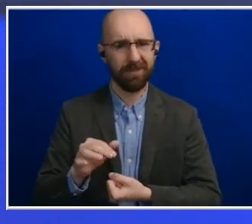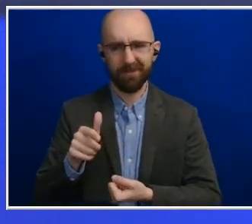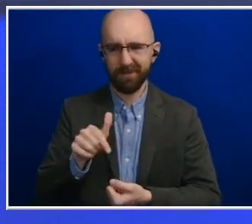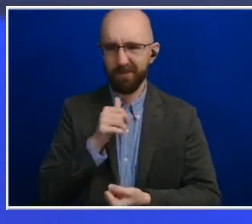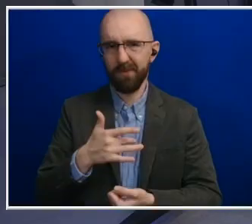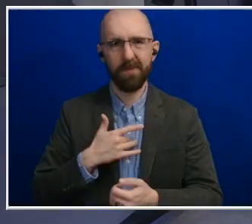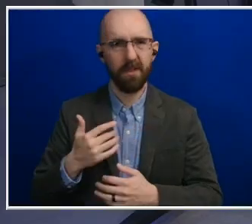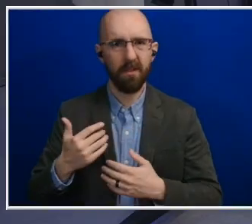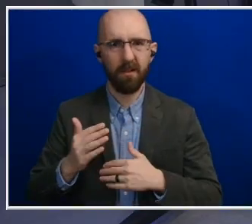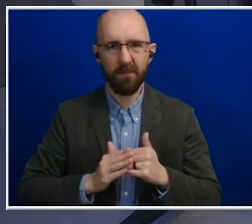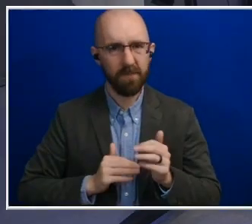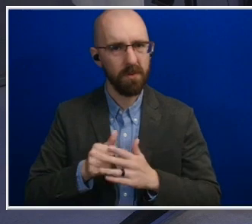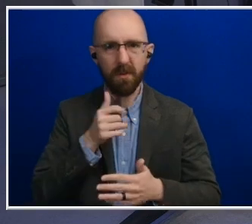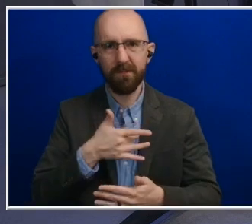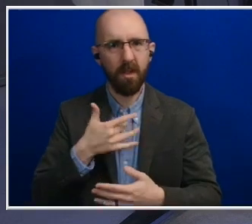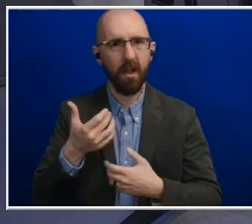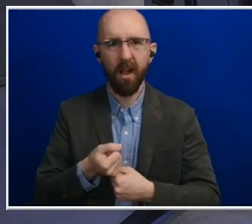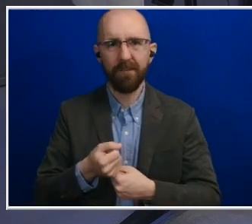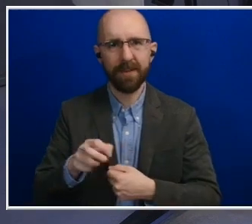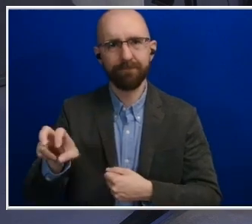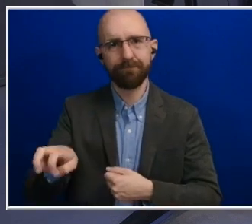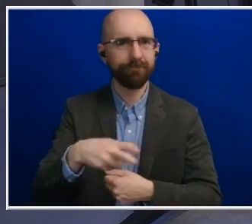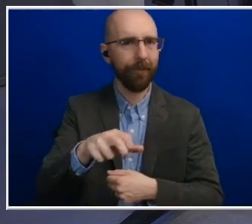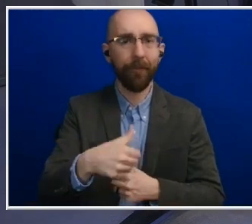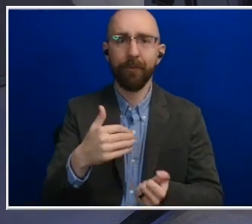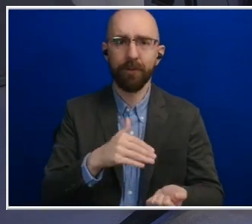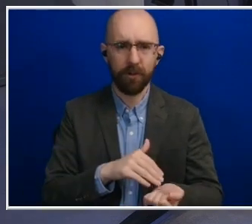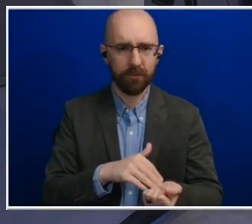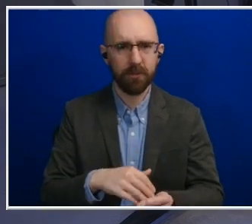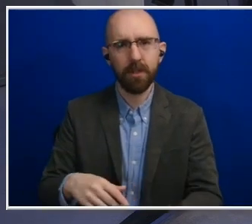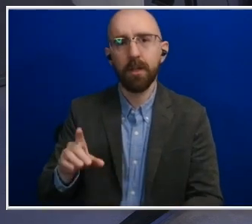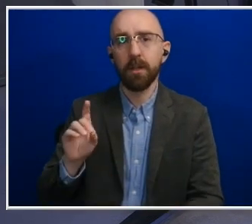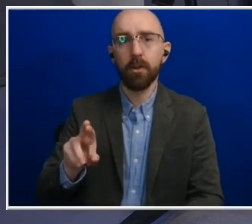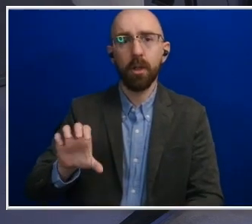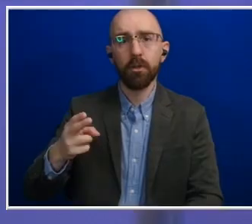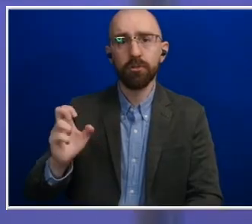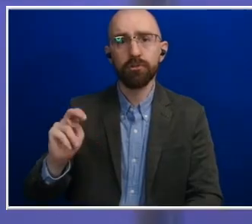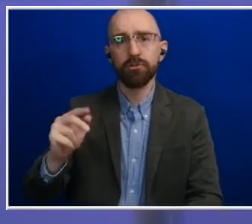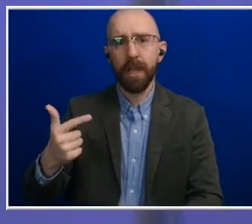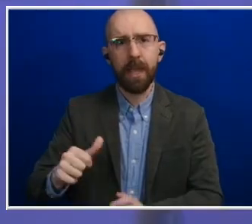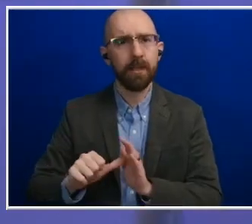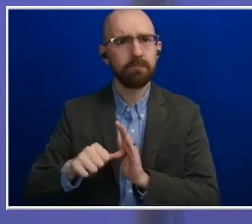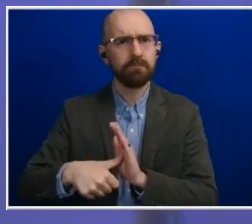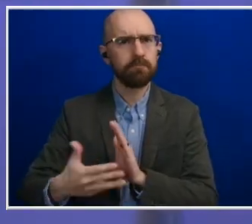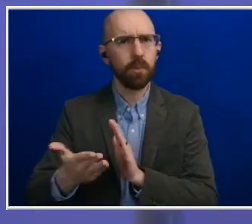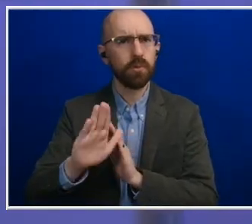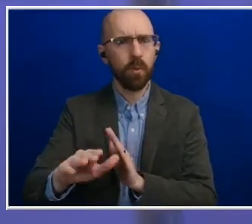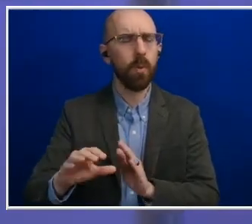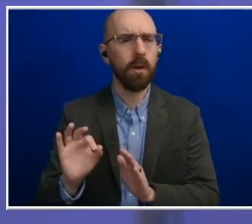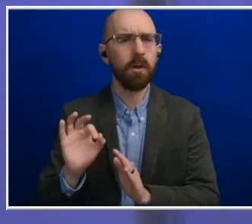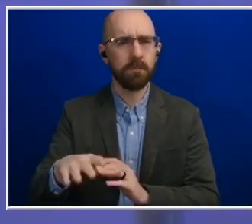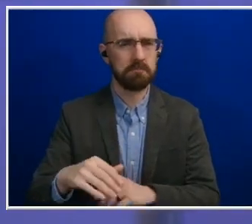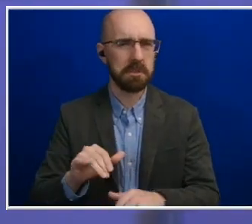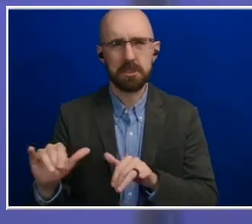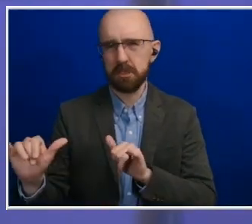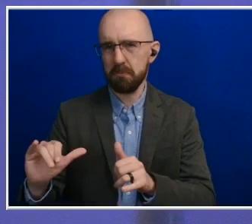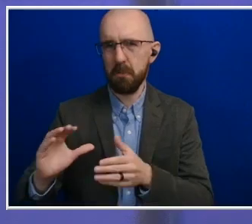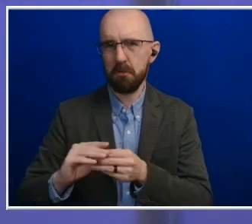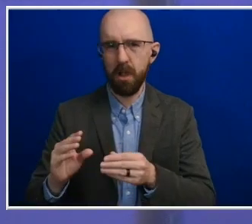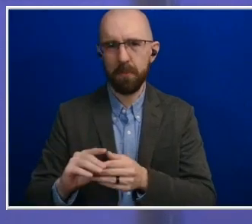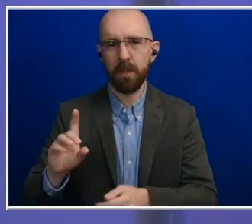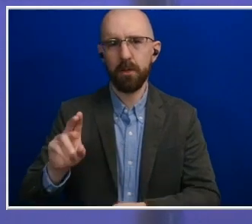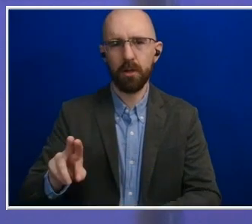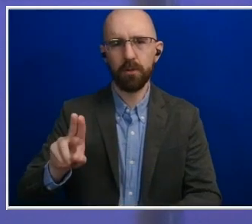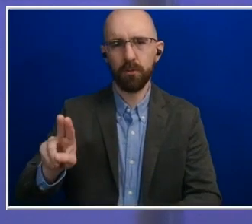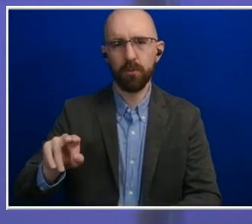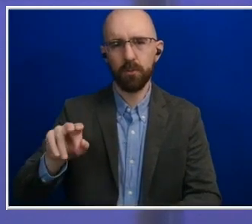doctor. Dr. Chang, what's the big takeaway today? I think I have similar comments to what Dr. Joe has said,